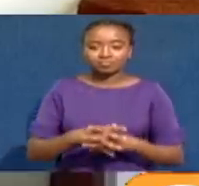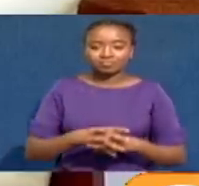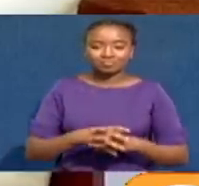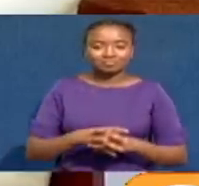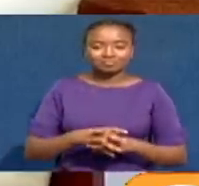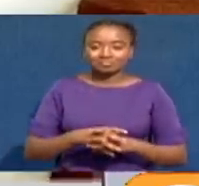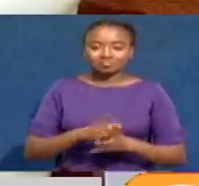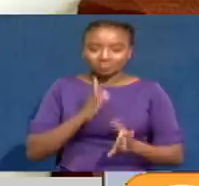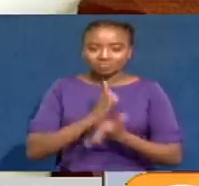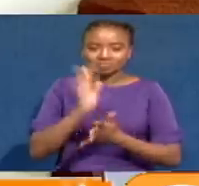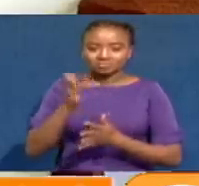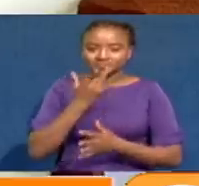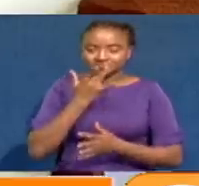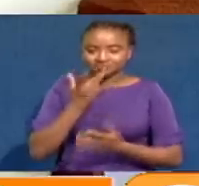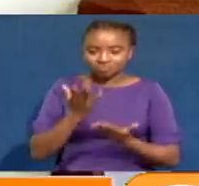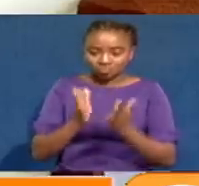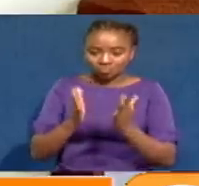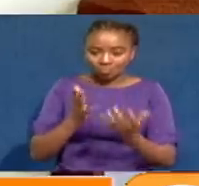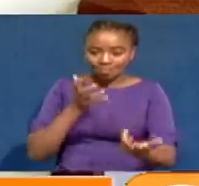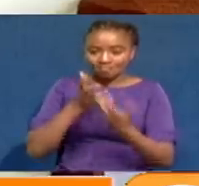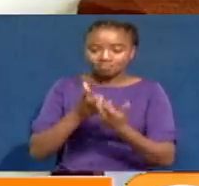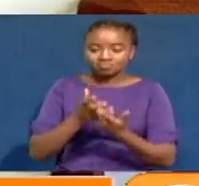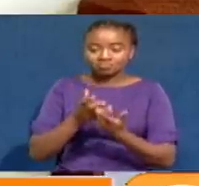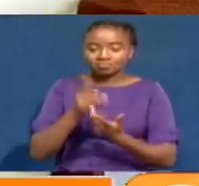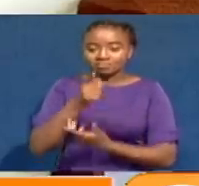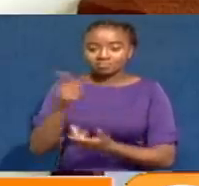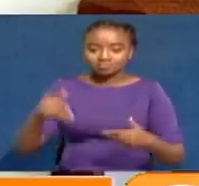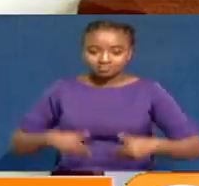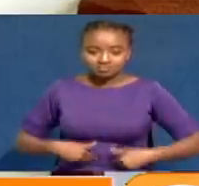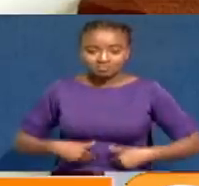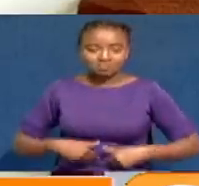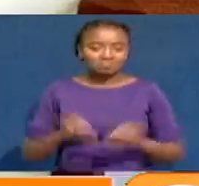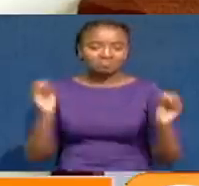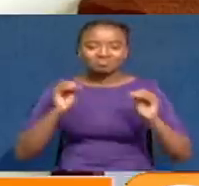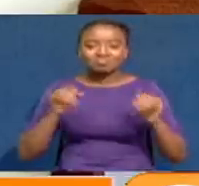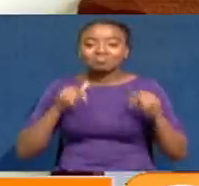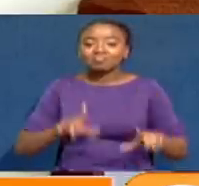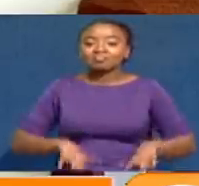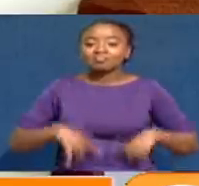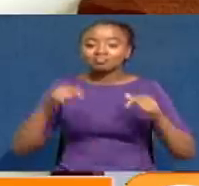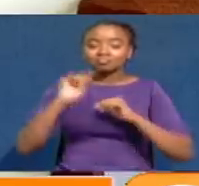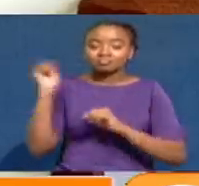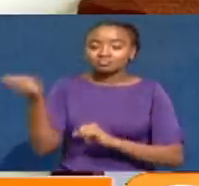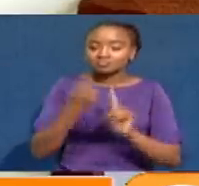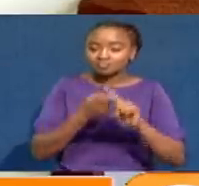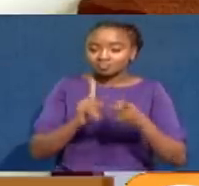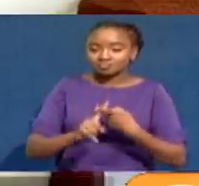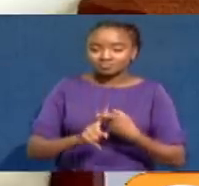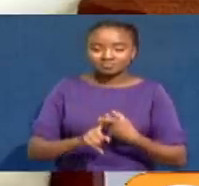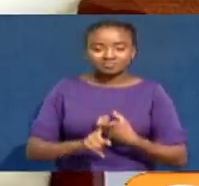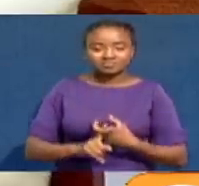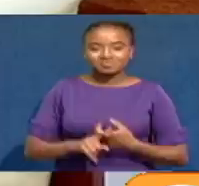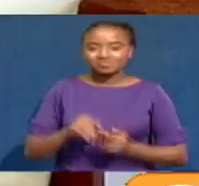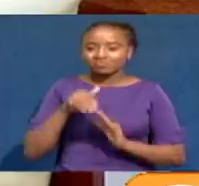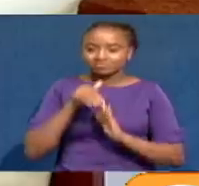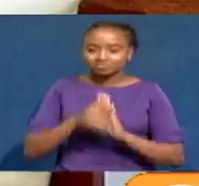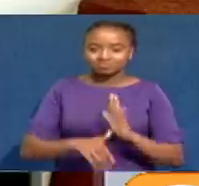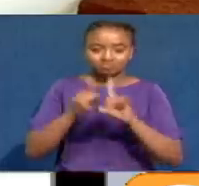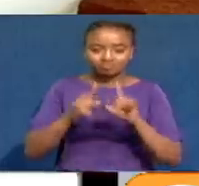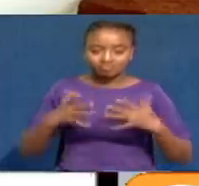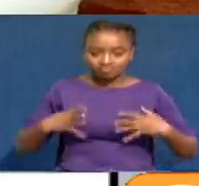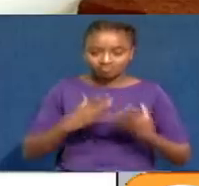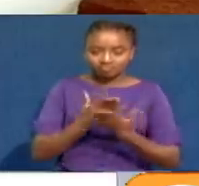not been favorable to the youth of Kenya. The standard of life in Kenya has dwindled, and definitely now people feel